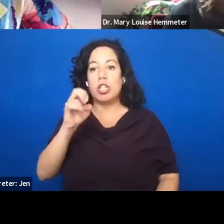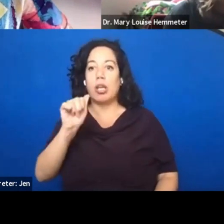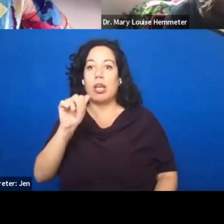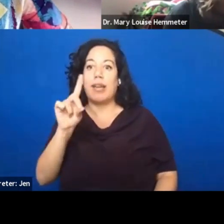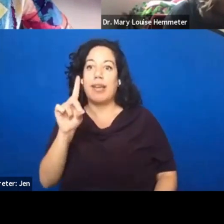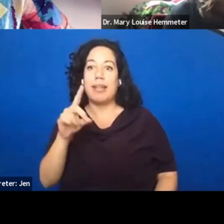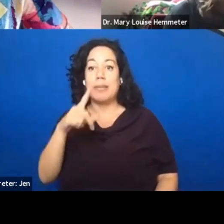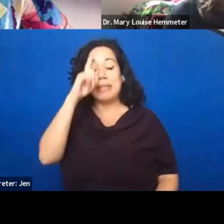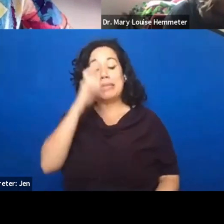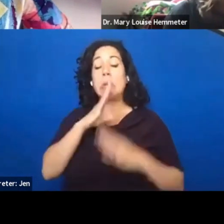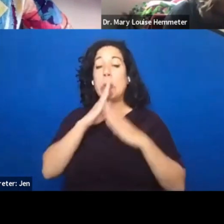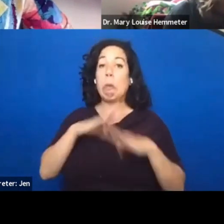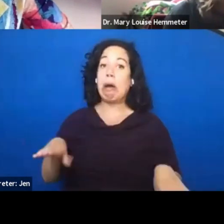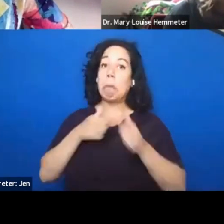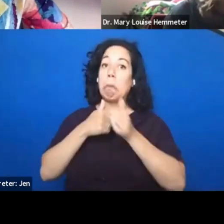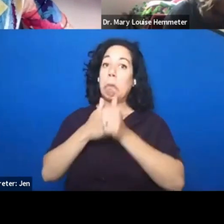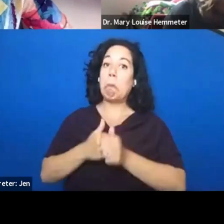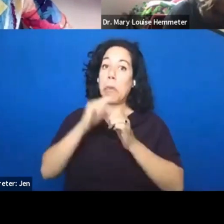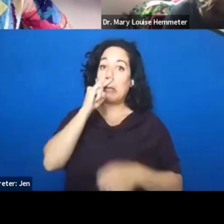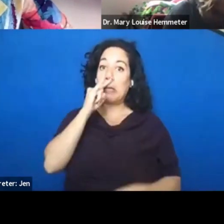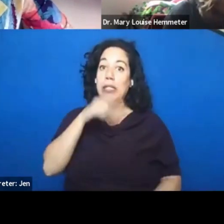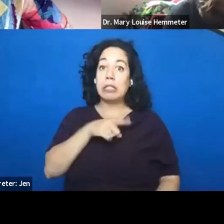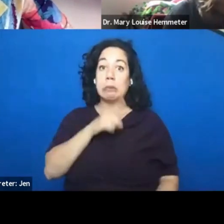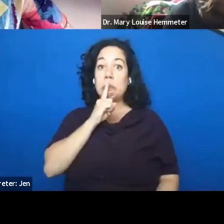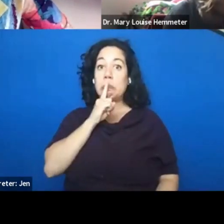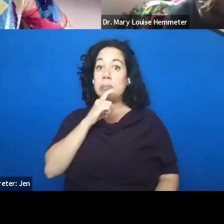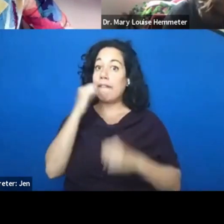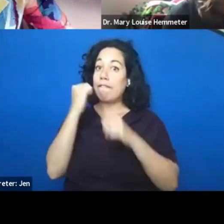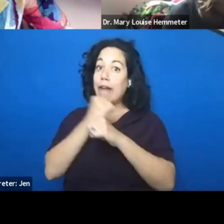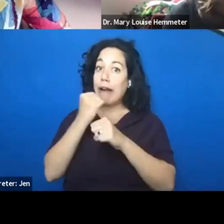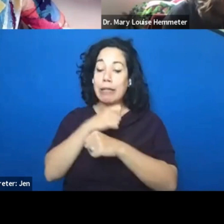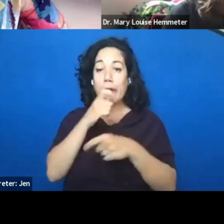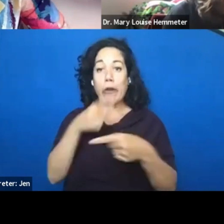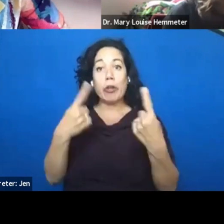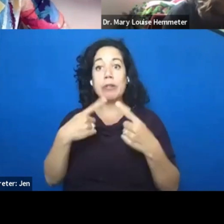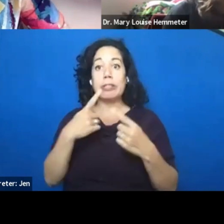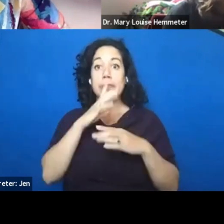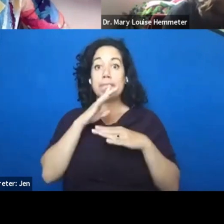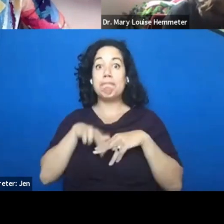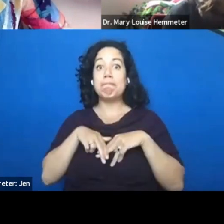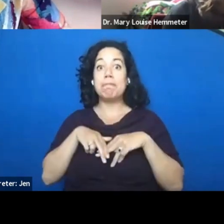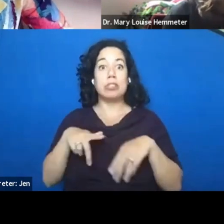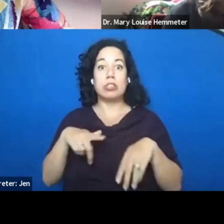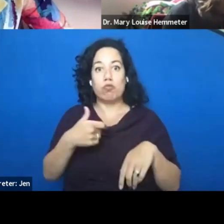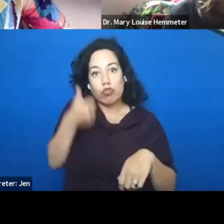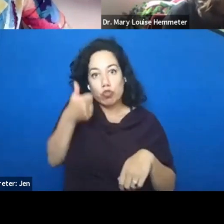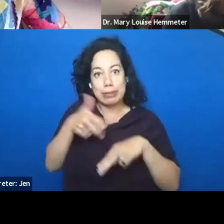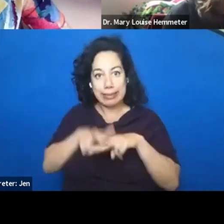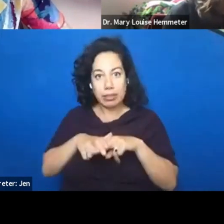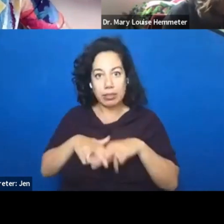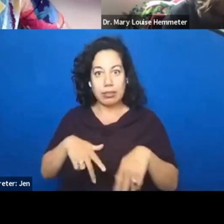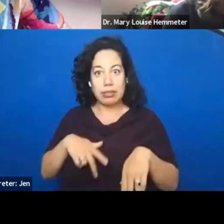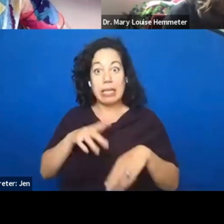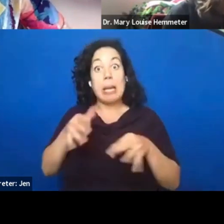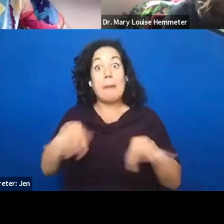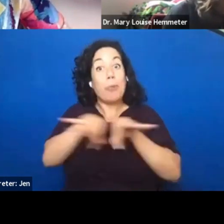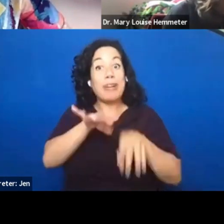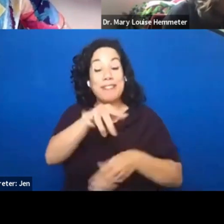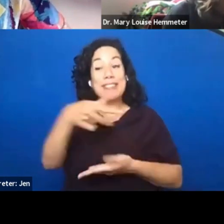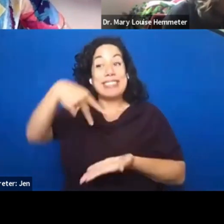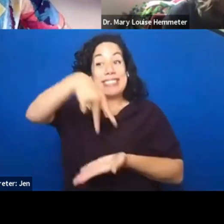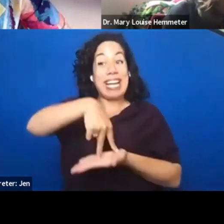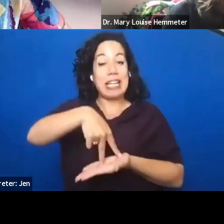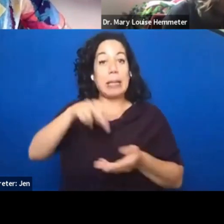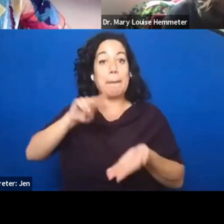quiet, compliant kid that he was, he didn't fight back, he didn't argue, he just wouldn't sit down. As long as he was standing, they couldn't reach his